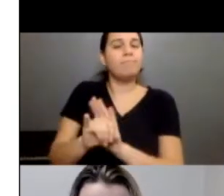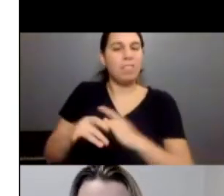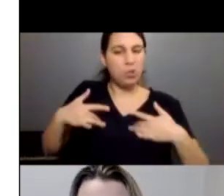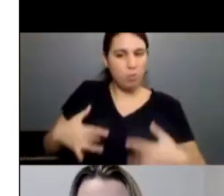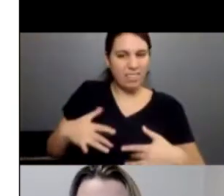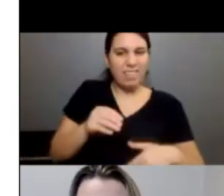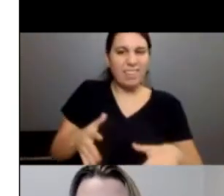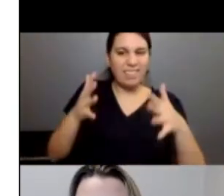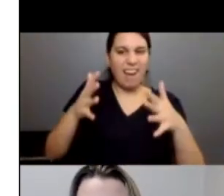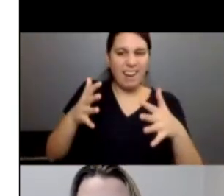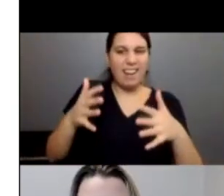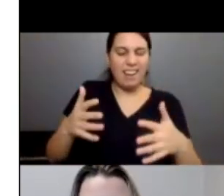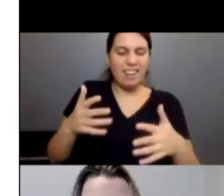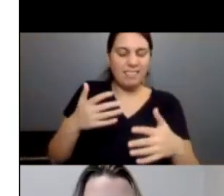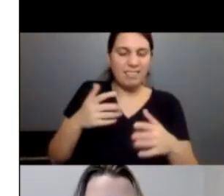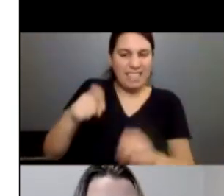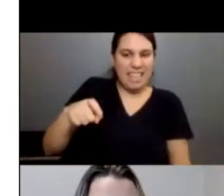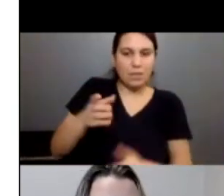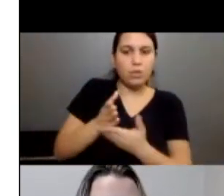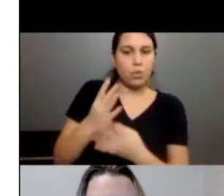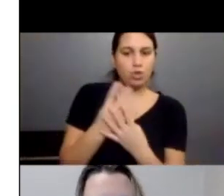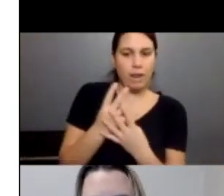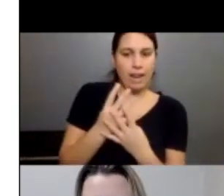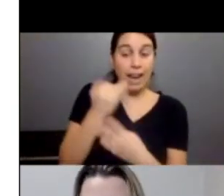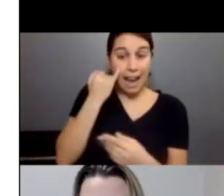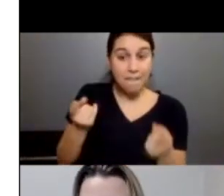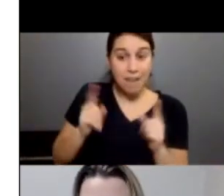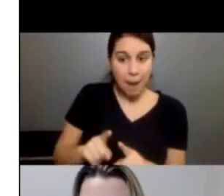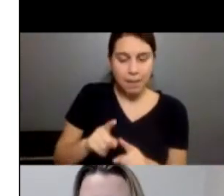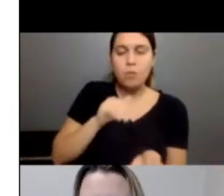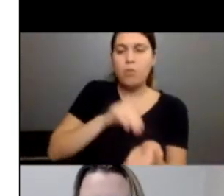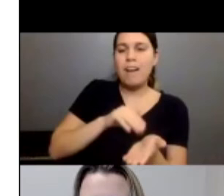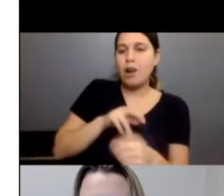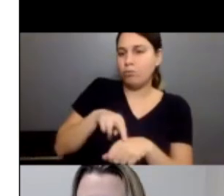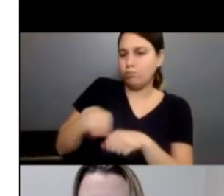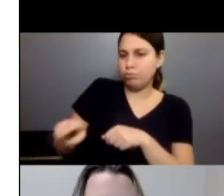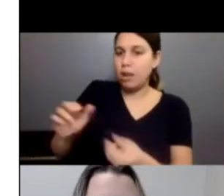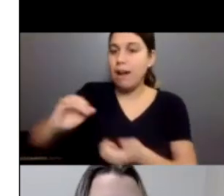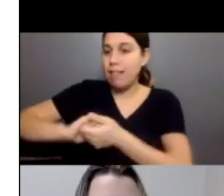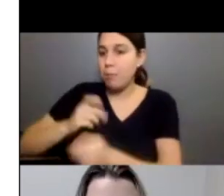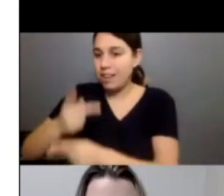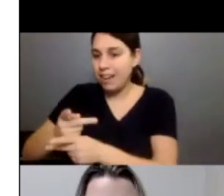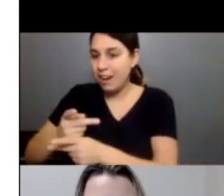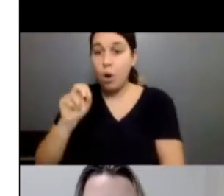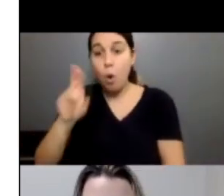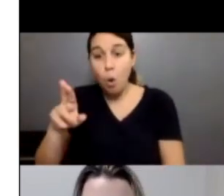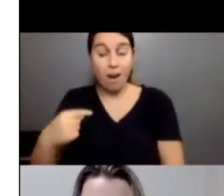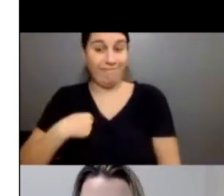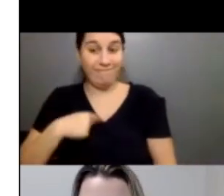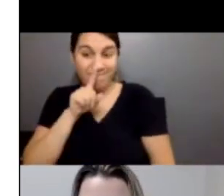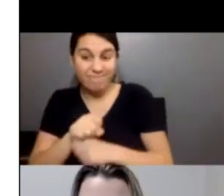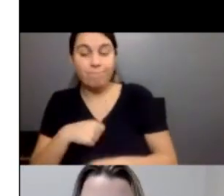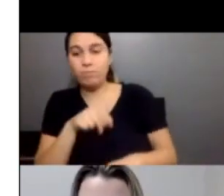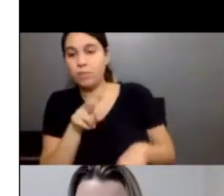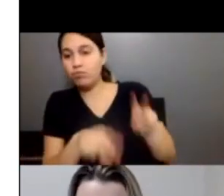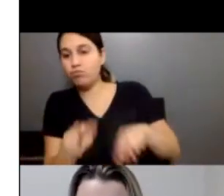screening. When that happens, the provider can refer to collaborative care, or I also monitor all the screens